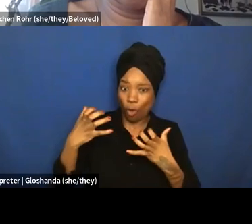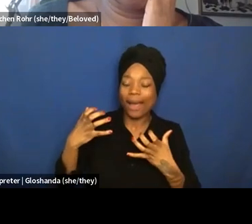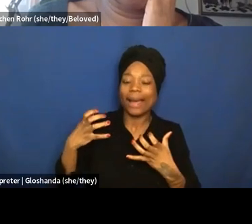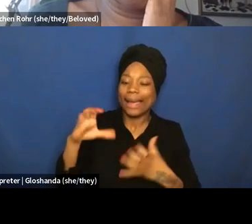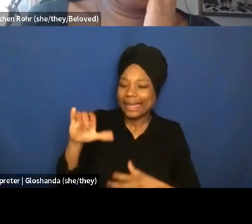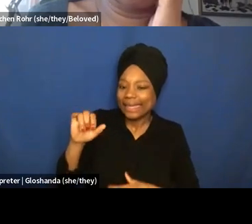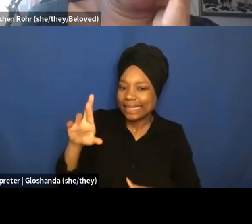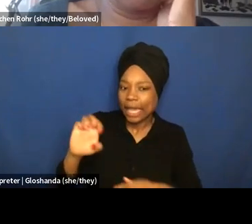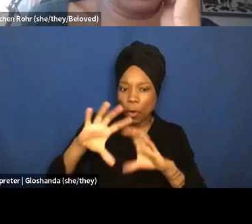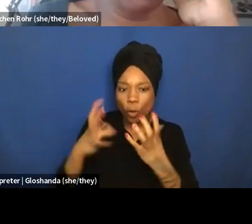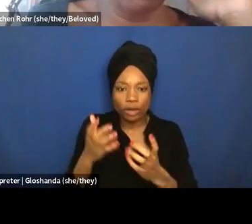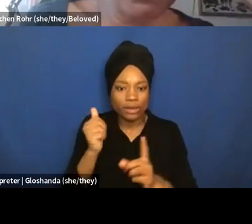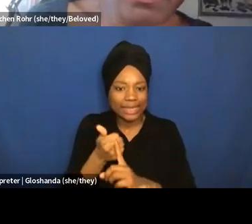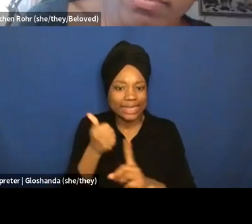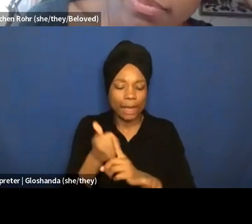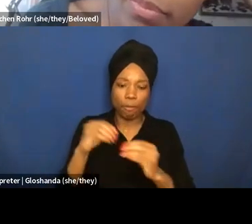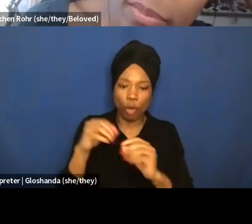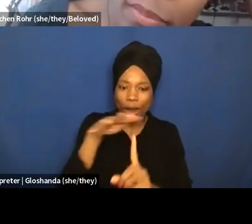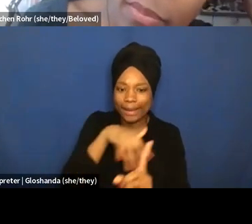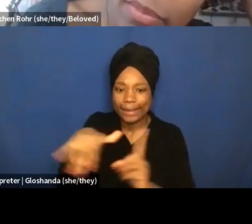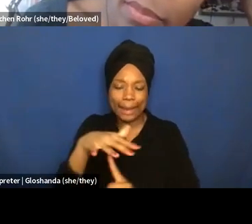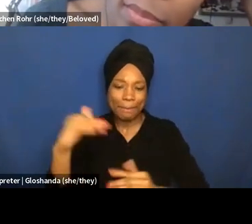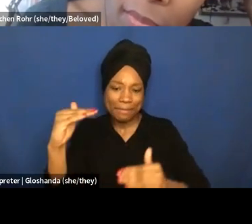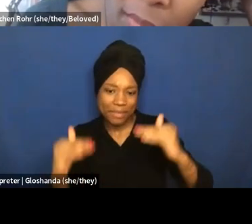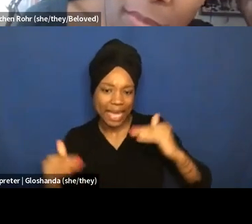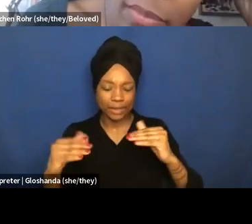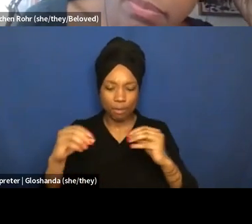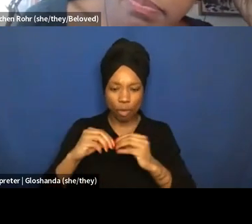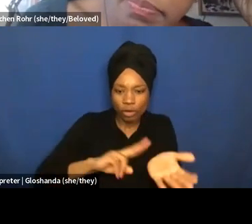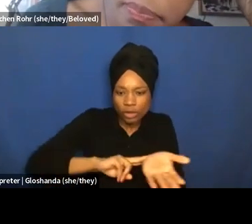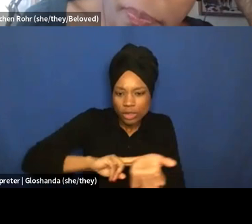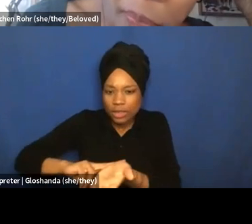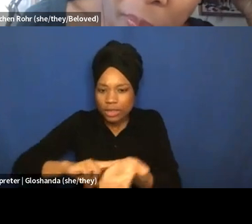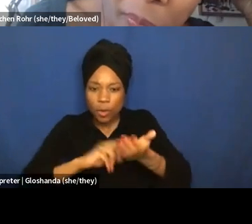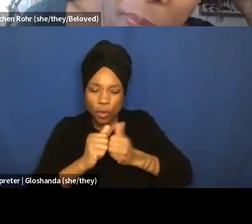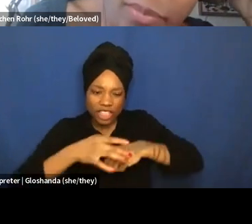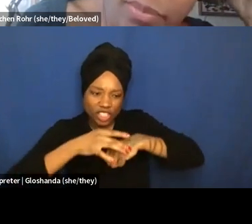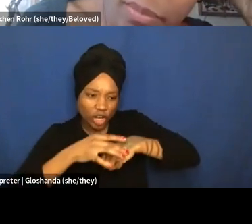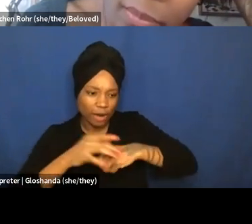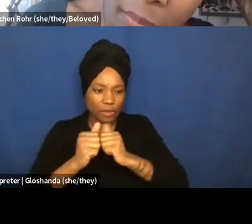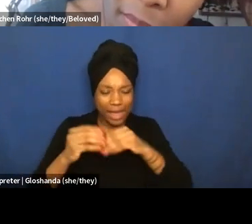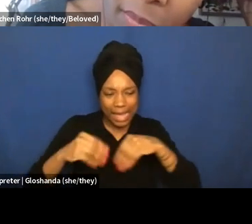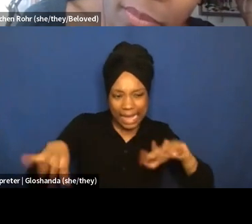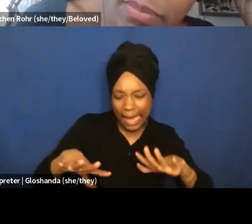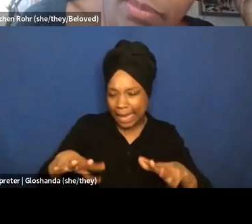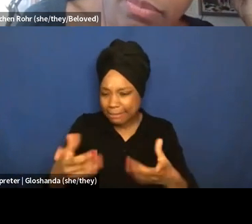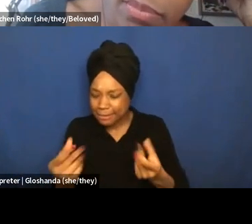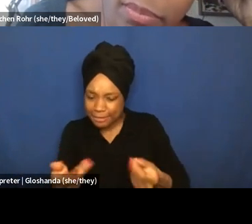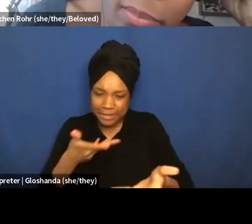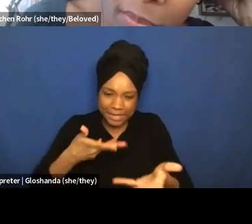more attuned to the geographies that we live in and the land that we're on. It's a world where there is